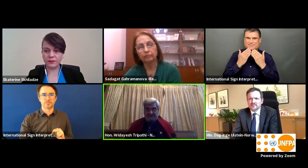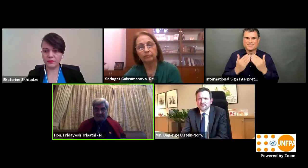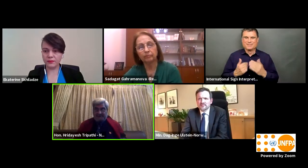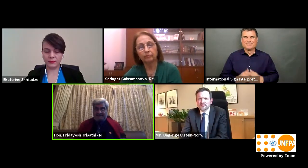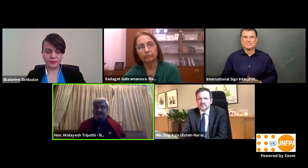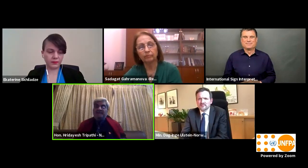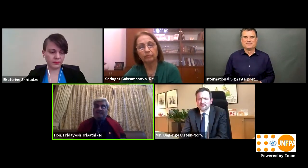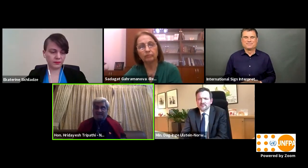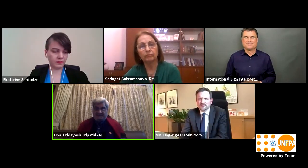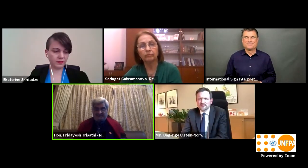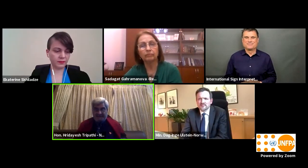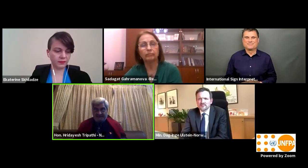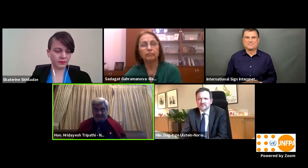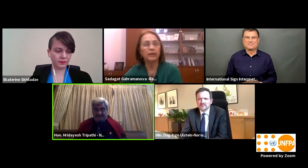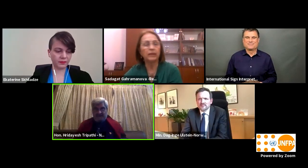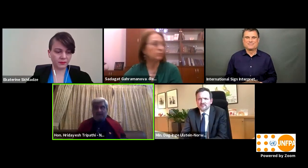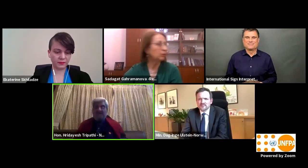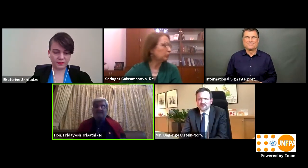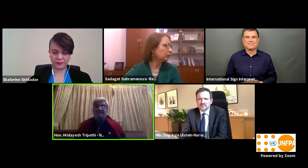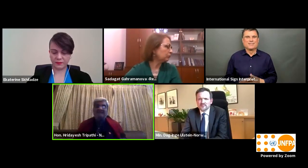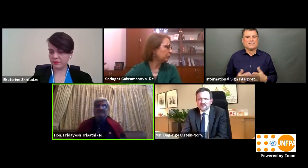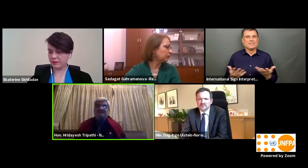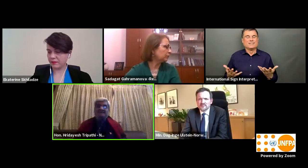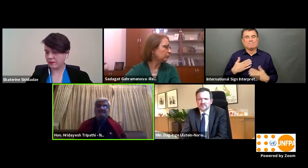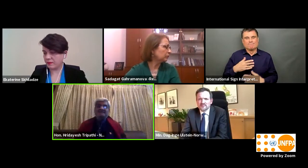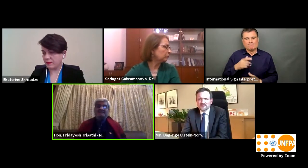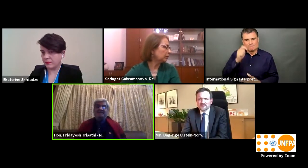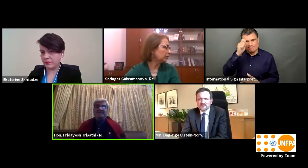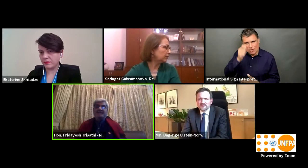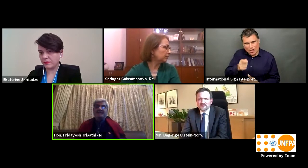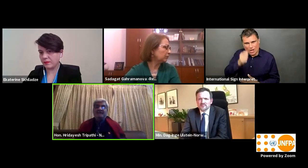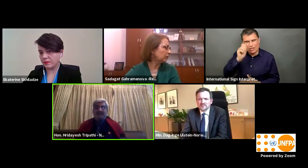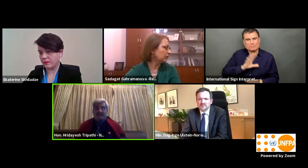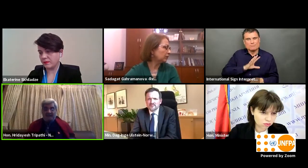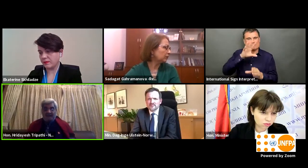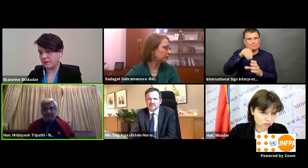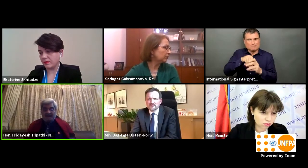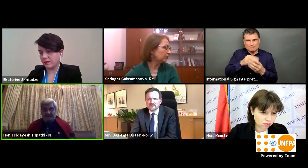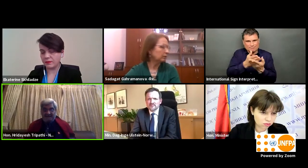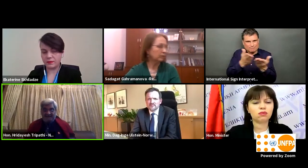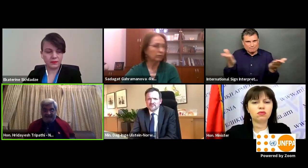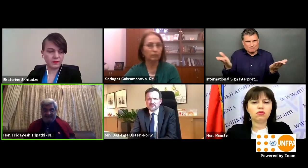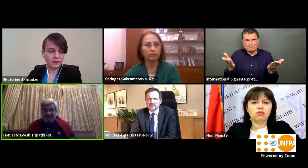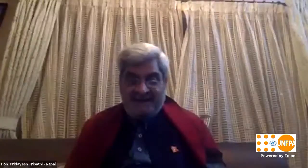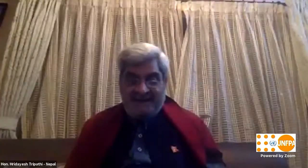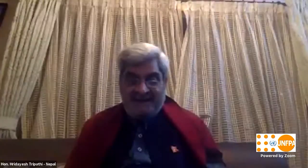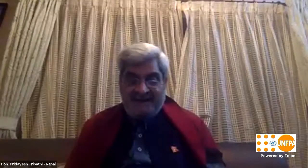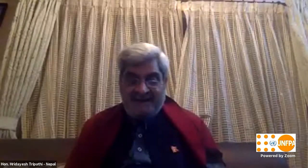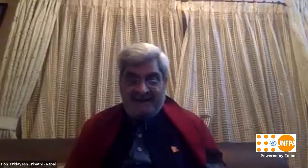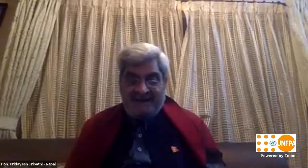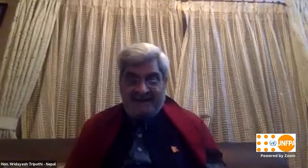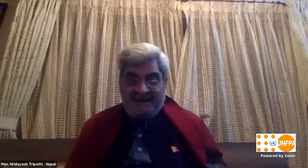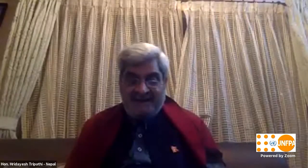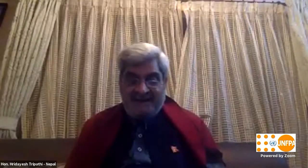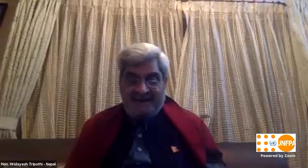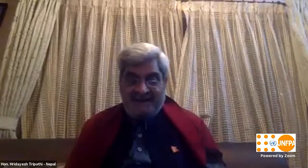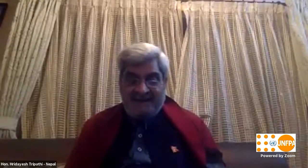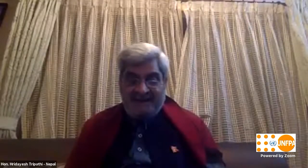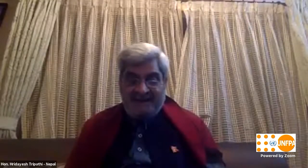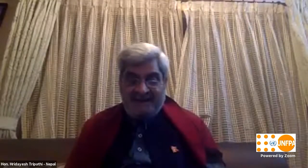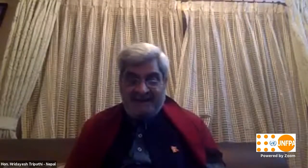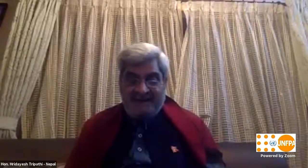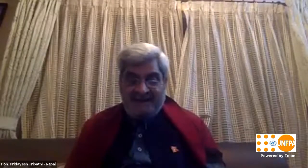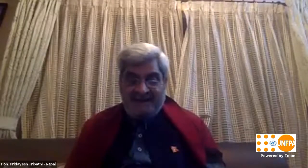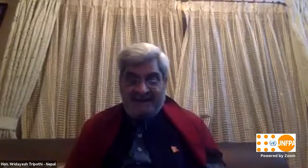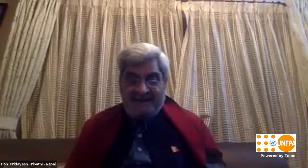distinguished participants, honorable ministers, let me thank